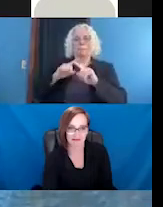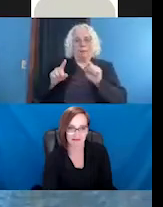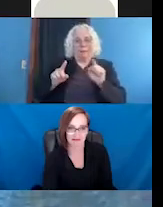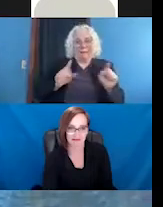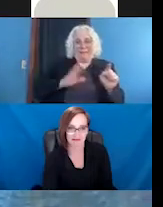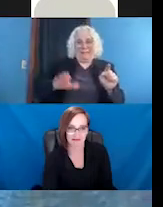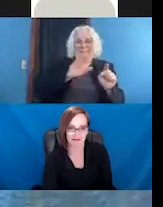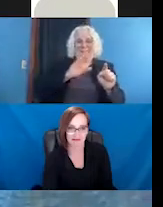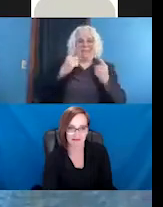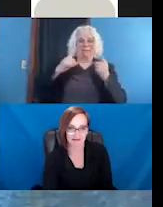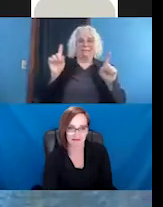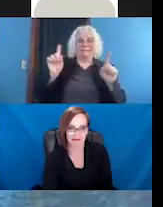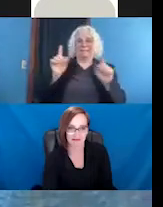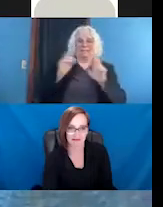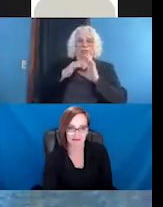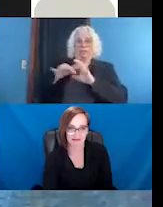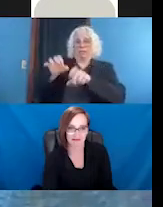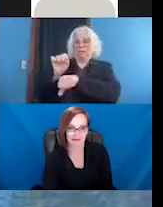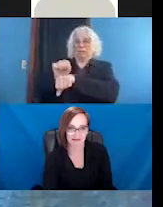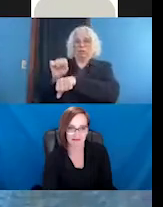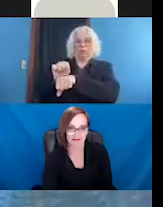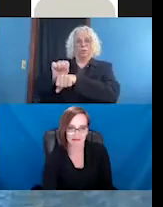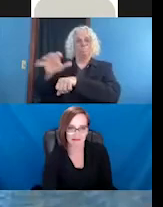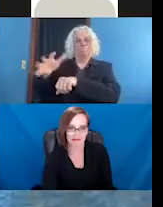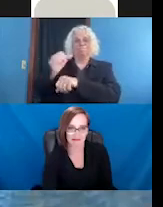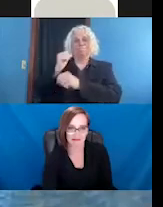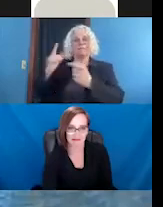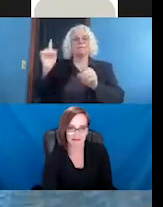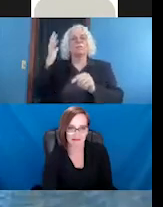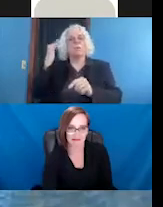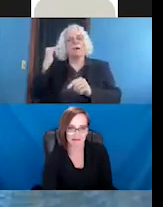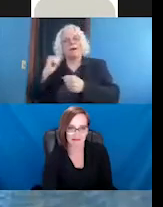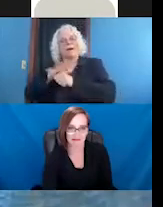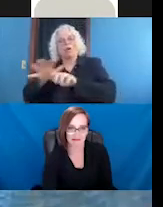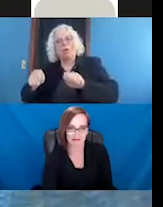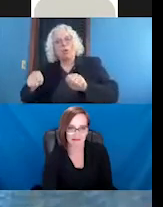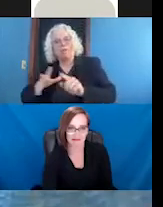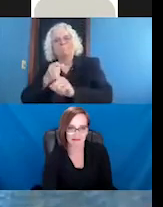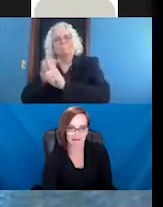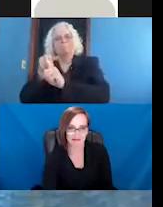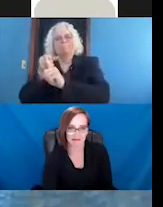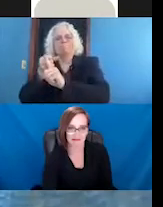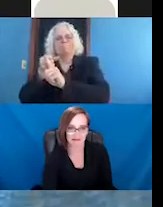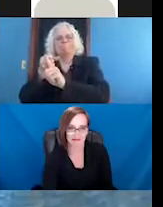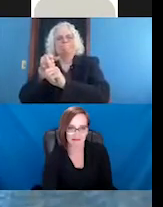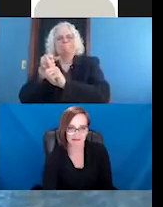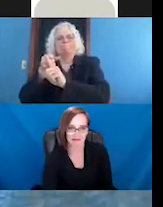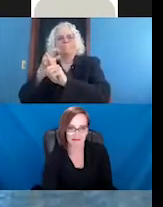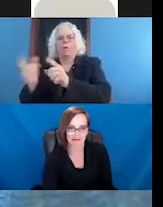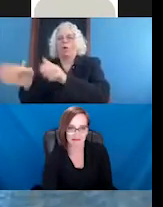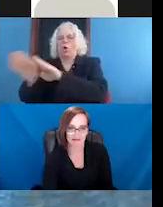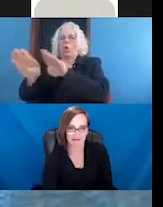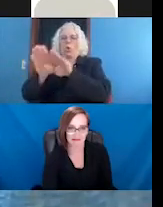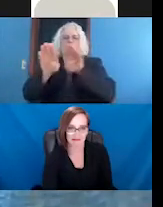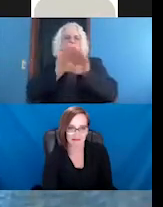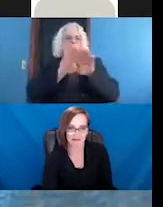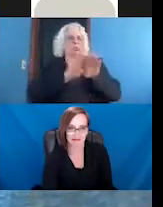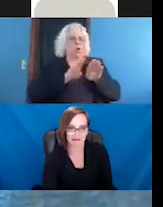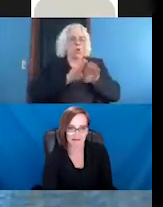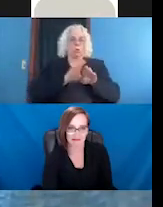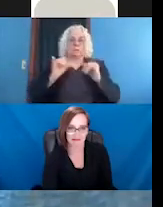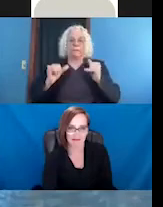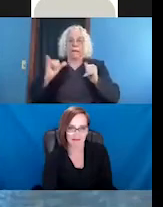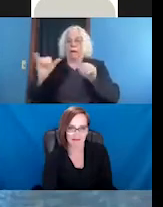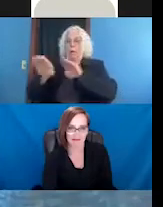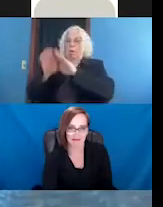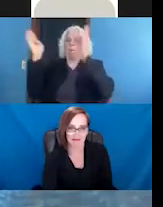success around workforce, in part because of the pandemic. Things are opening up where people are hiring young people, but we don't know what's going to happen in the future. So we need